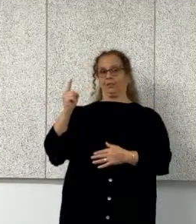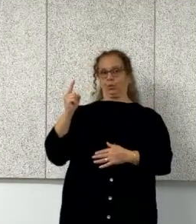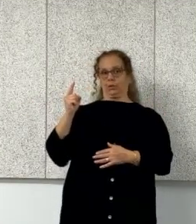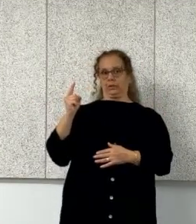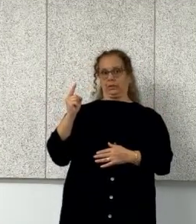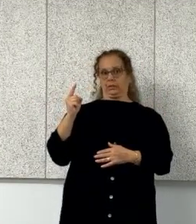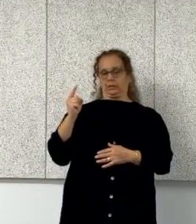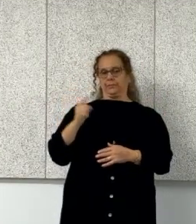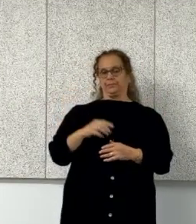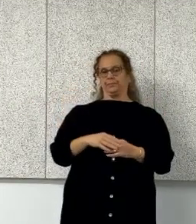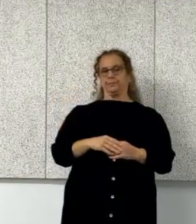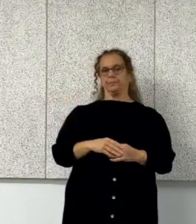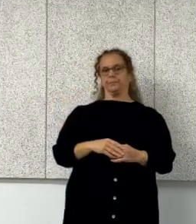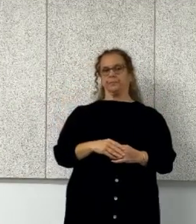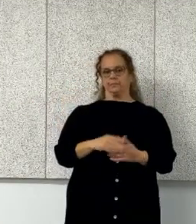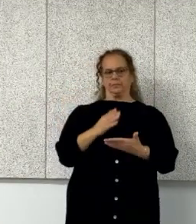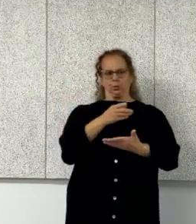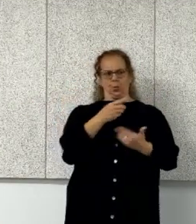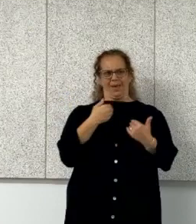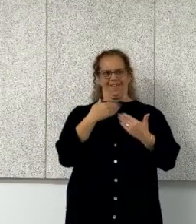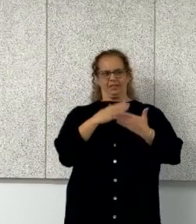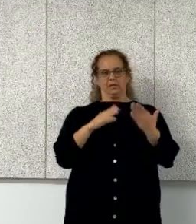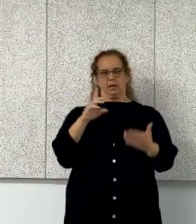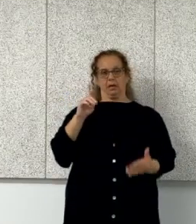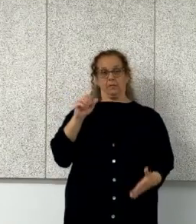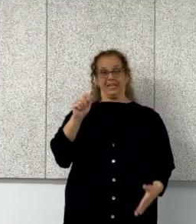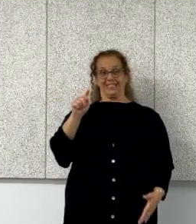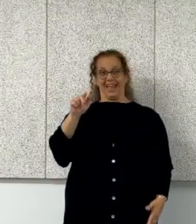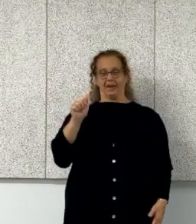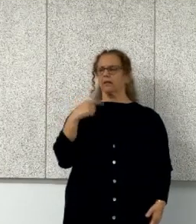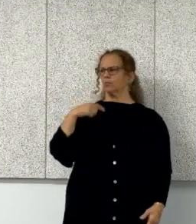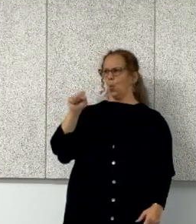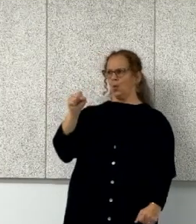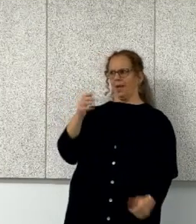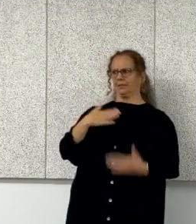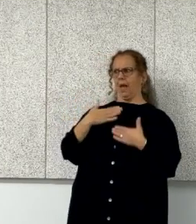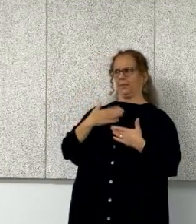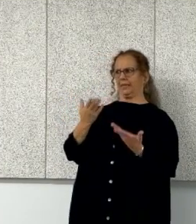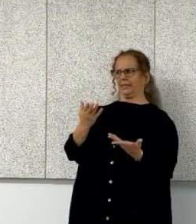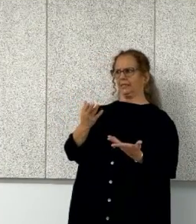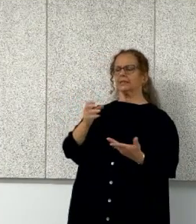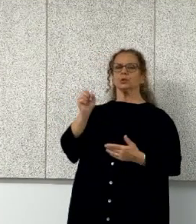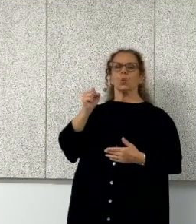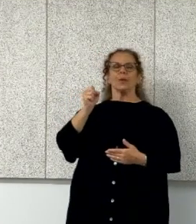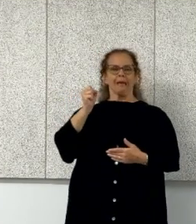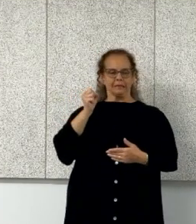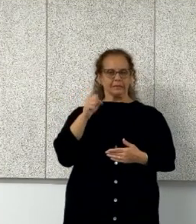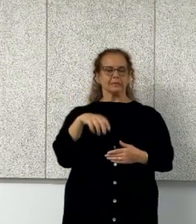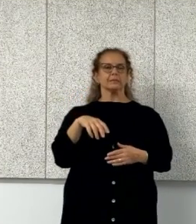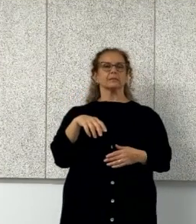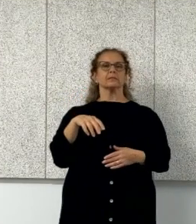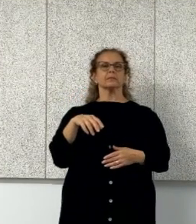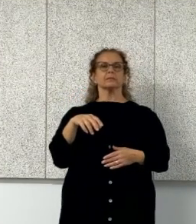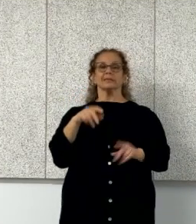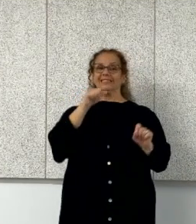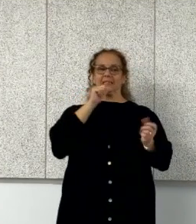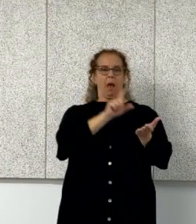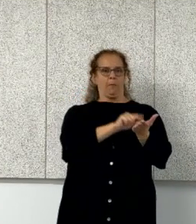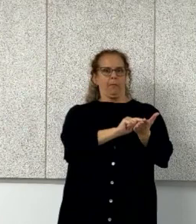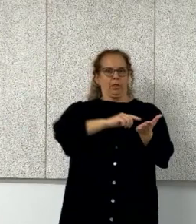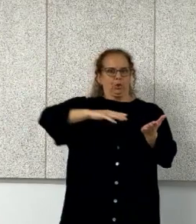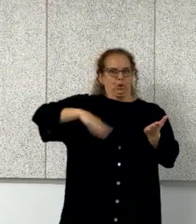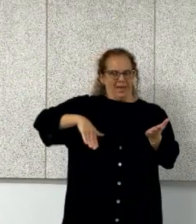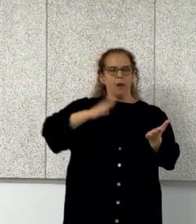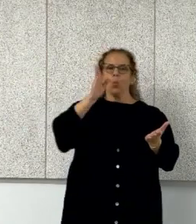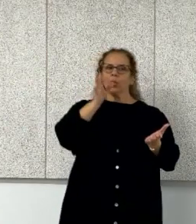give us some insights and some data that you have from Capacity Interactive. Yes, I'd be happy to. So the data I'm going to share is actually unpublished. As of right now, it will be